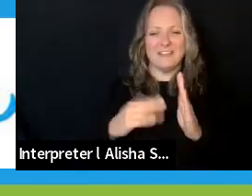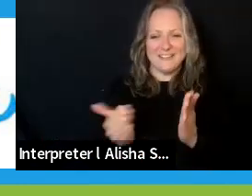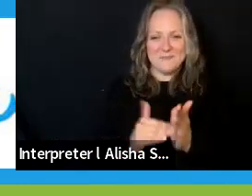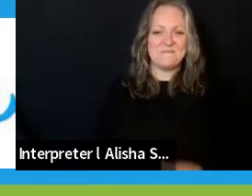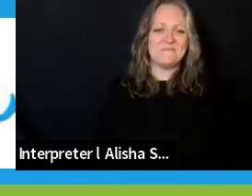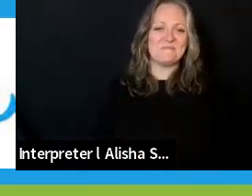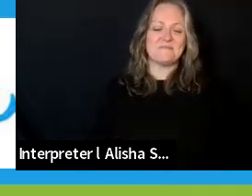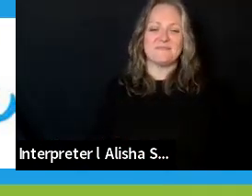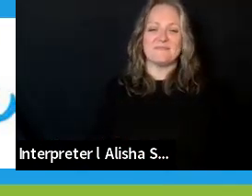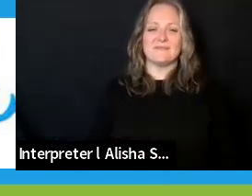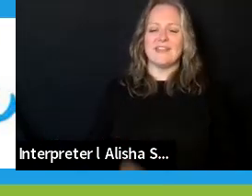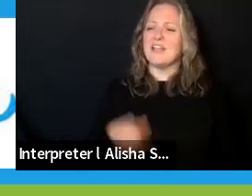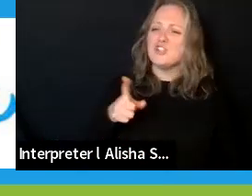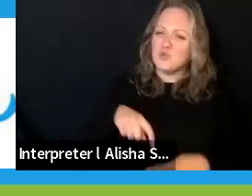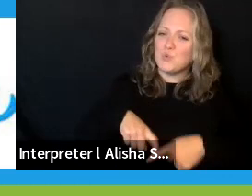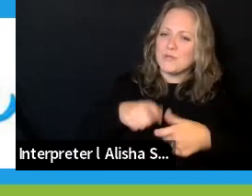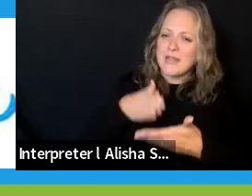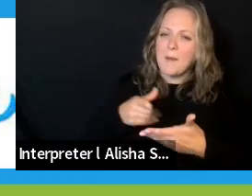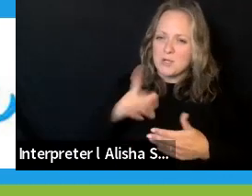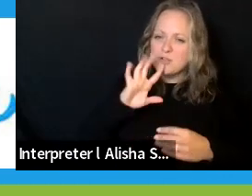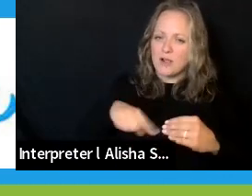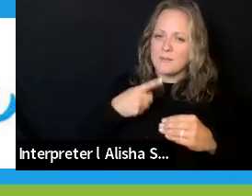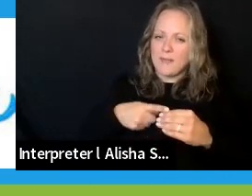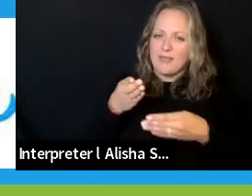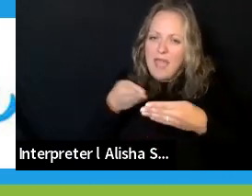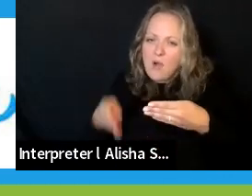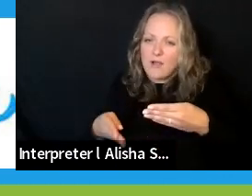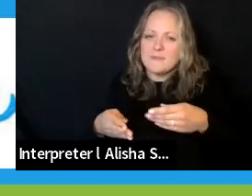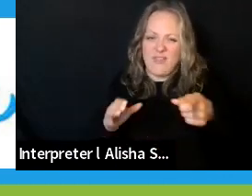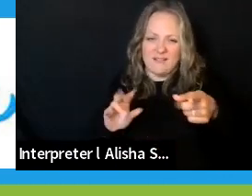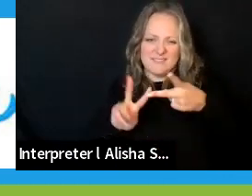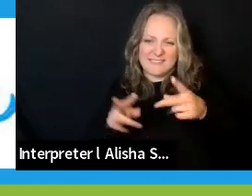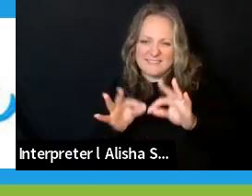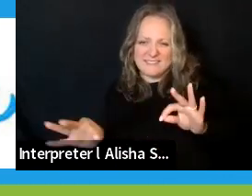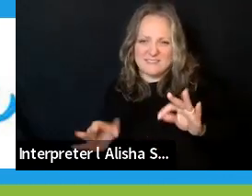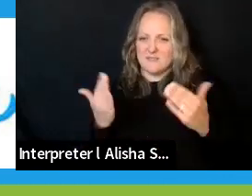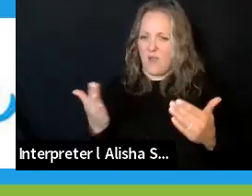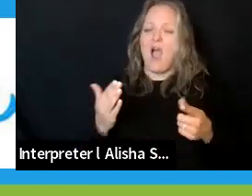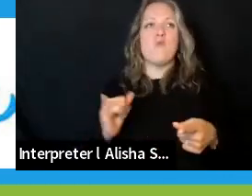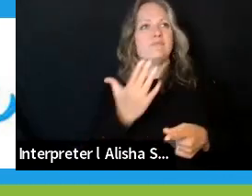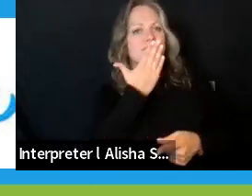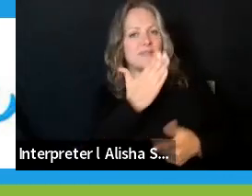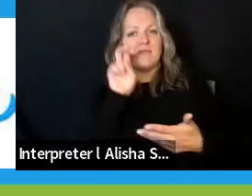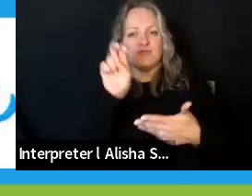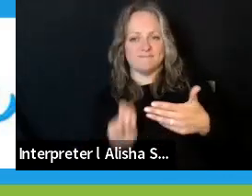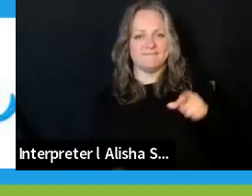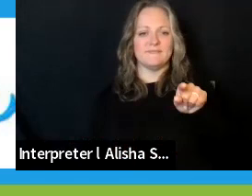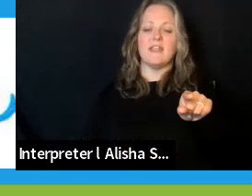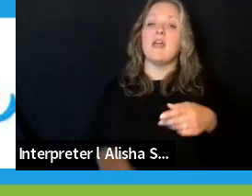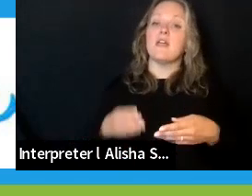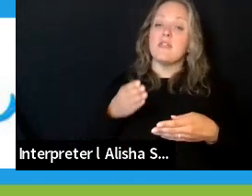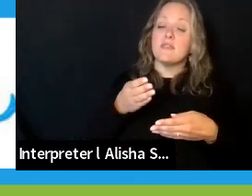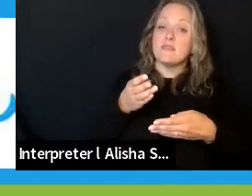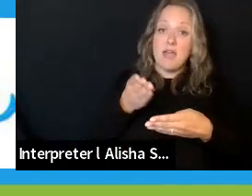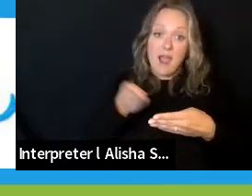more time. You stopped where you talked about the outcome, so you can start there. Okay. Thank you so much. The outcome is personal